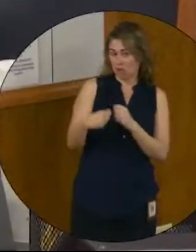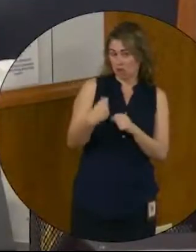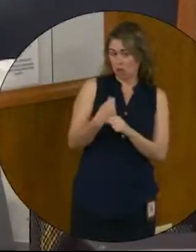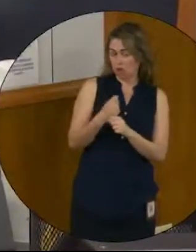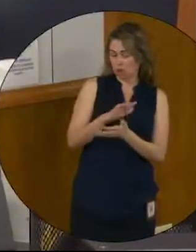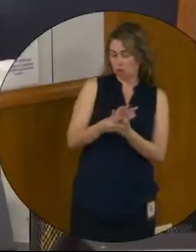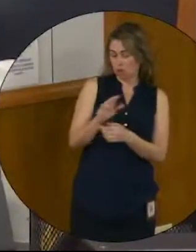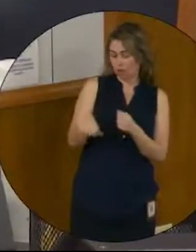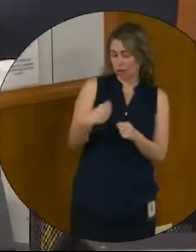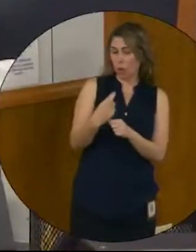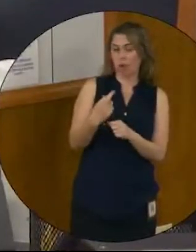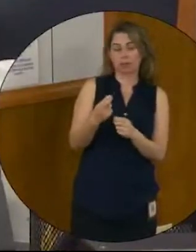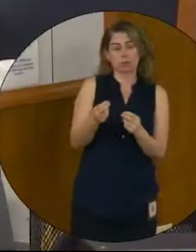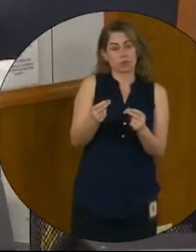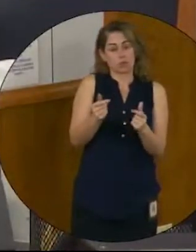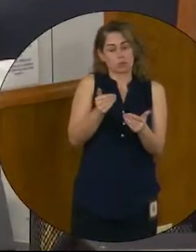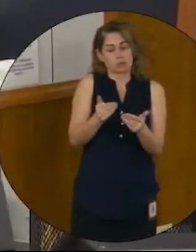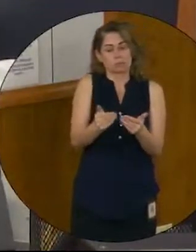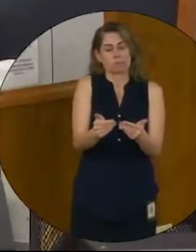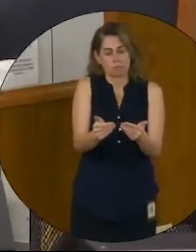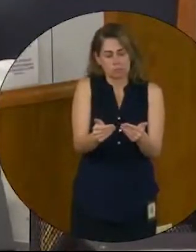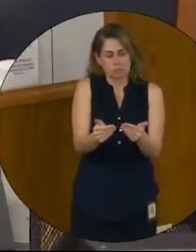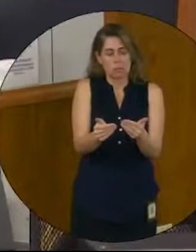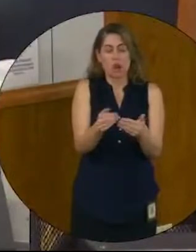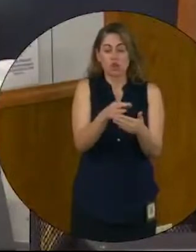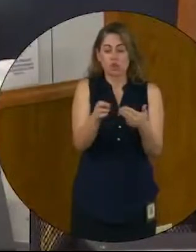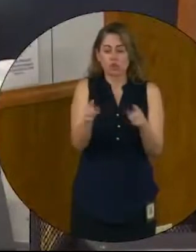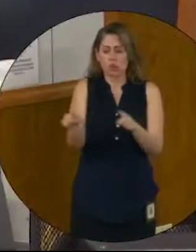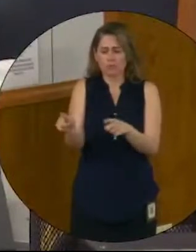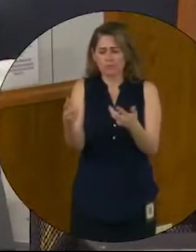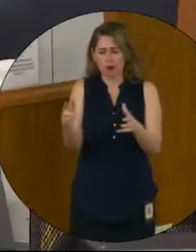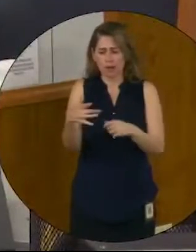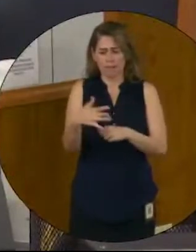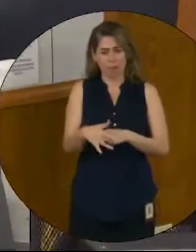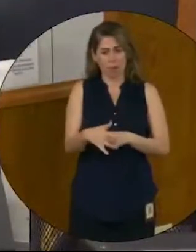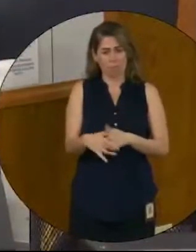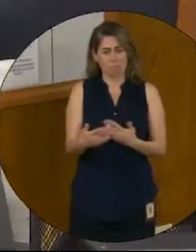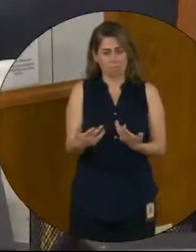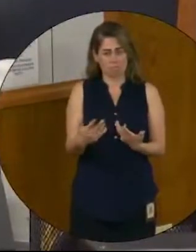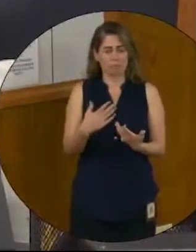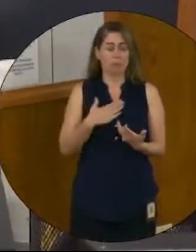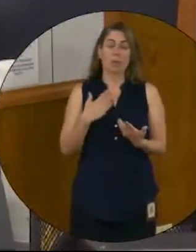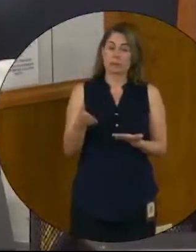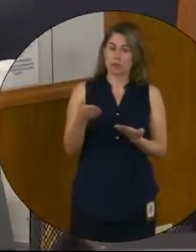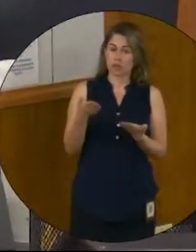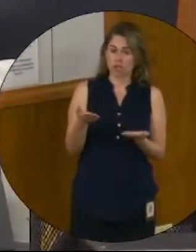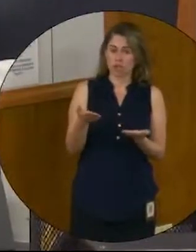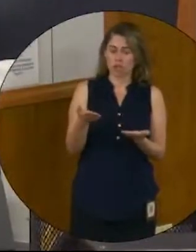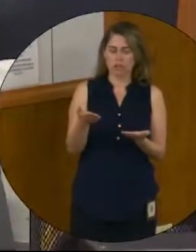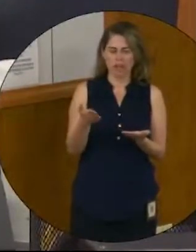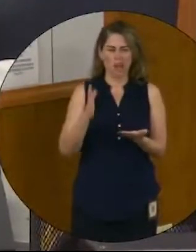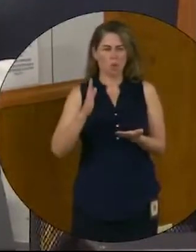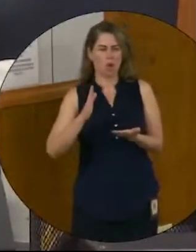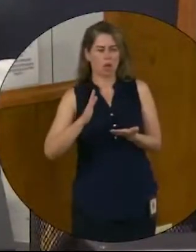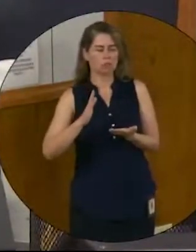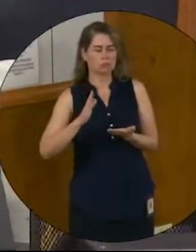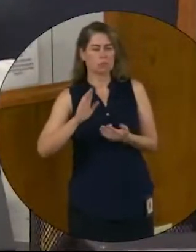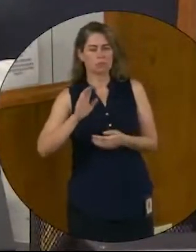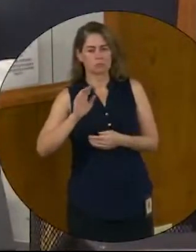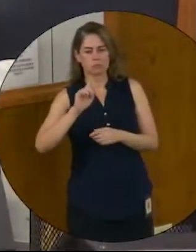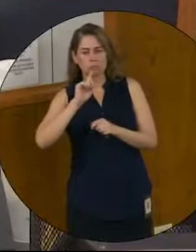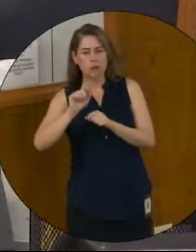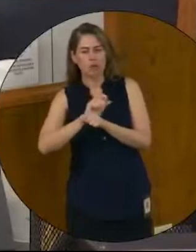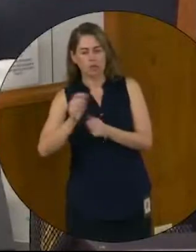approaching, and the results are already available. So my suggestion, I'm going to make this a motion, so I'm going to move